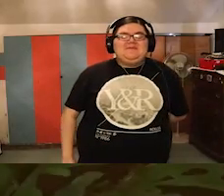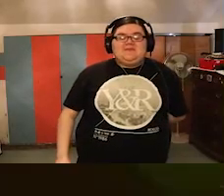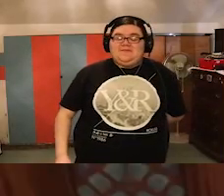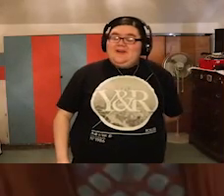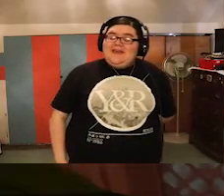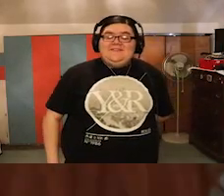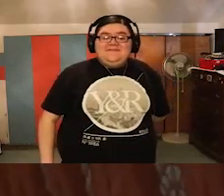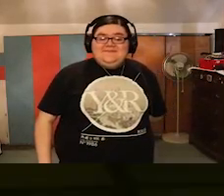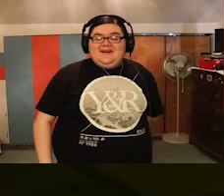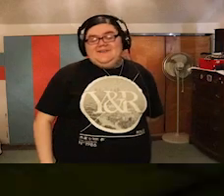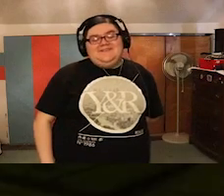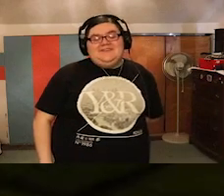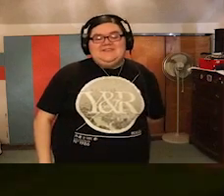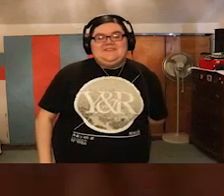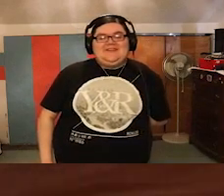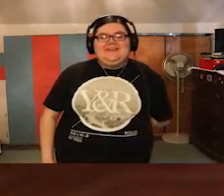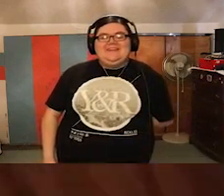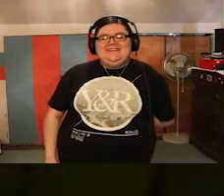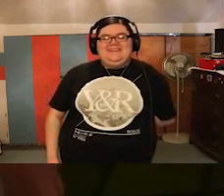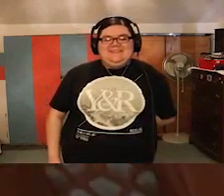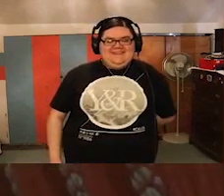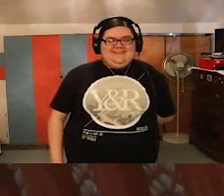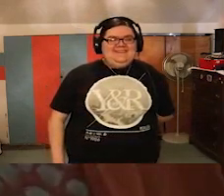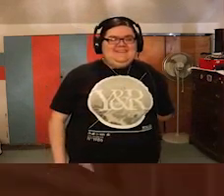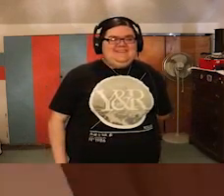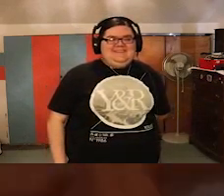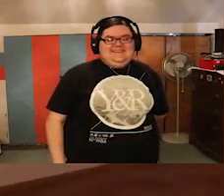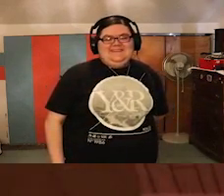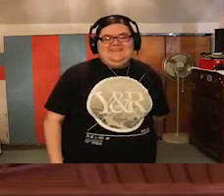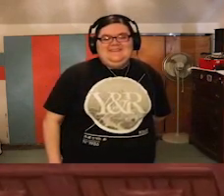No? Who remembers what now? I have no idea what you said.